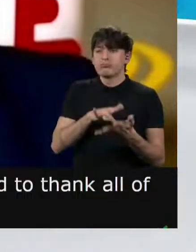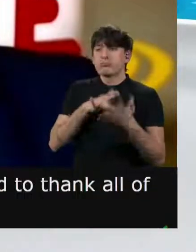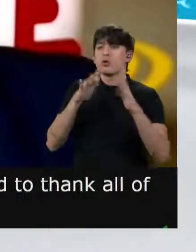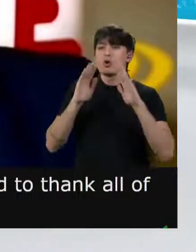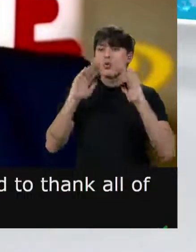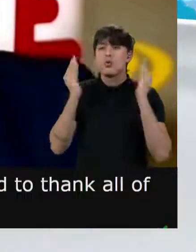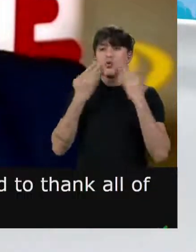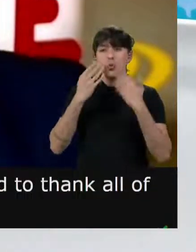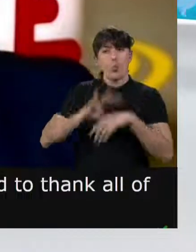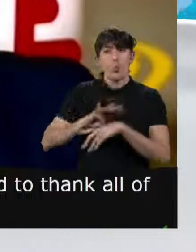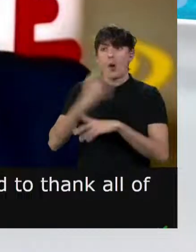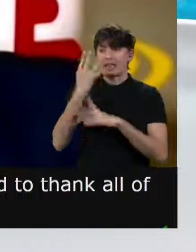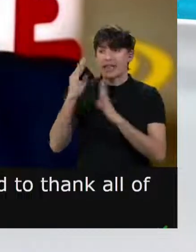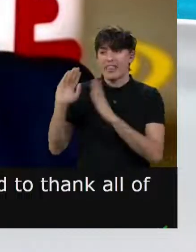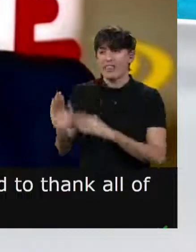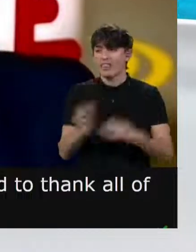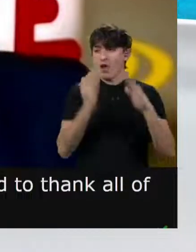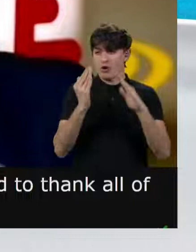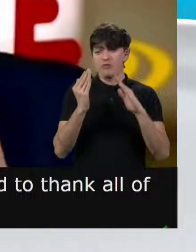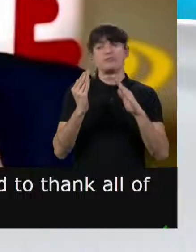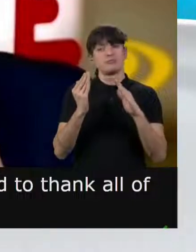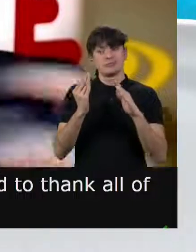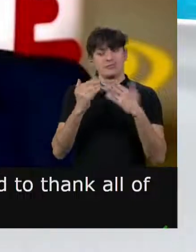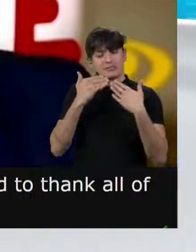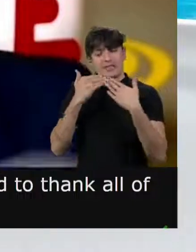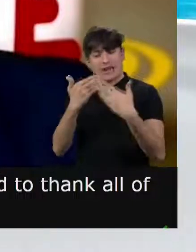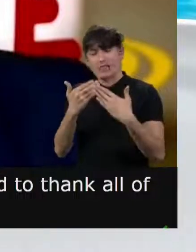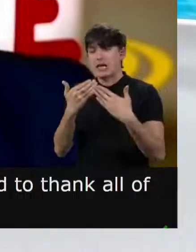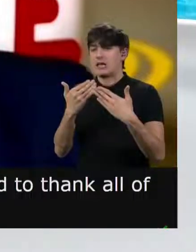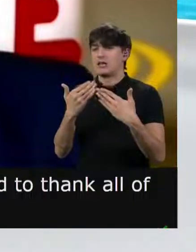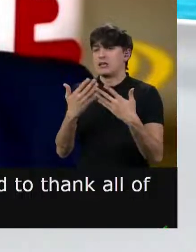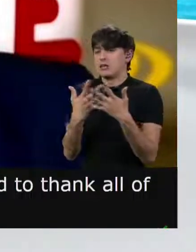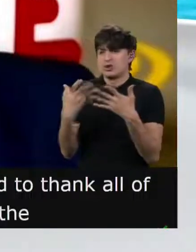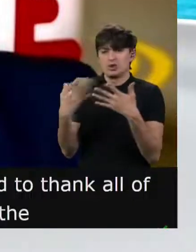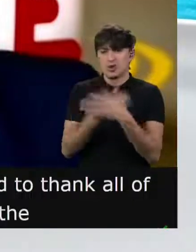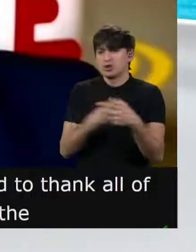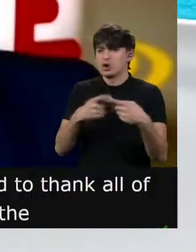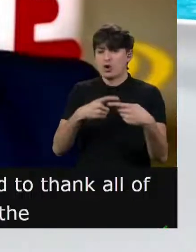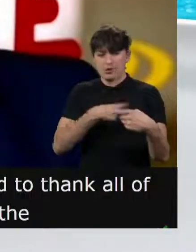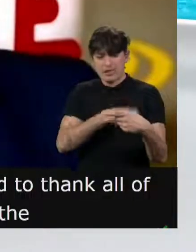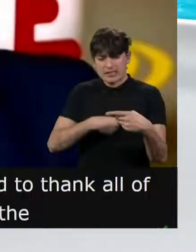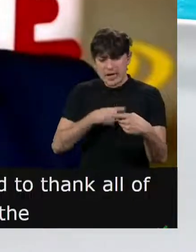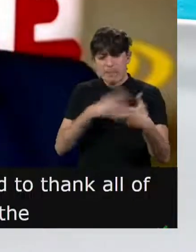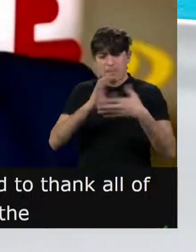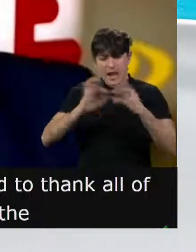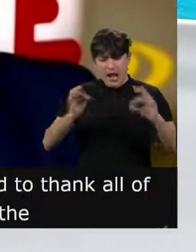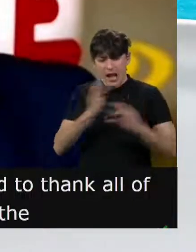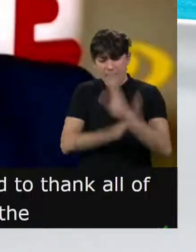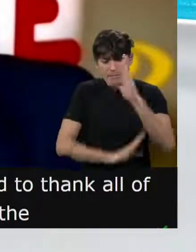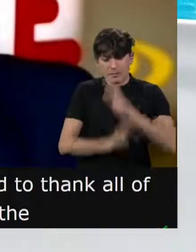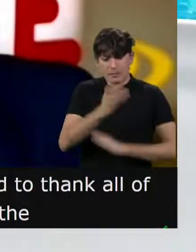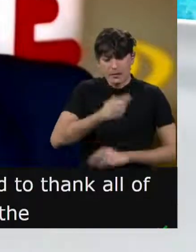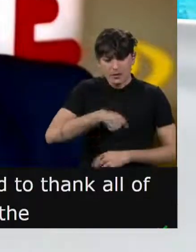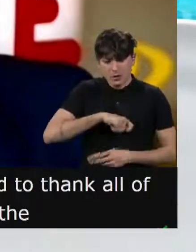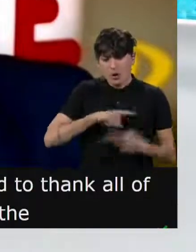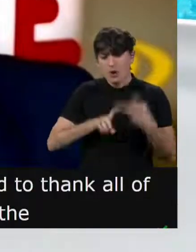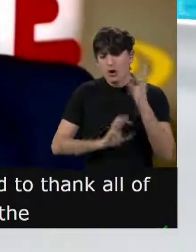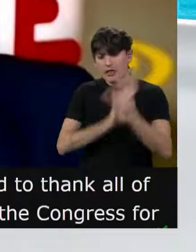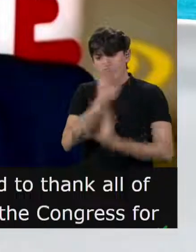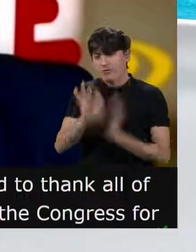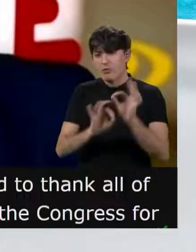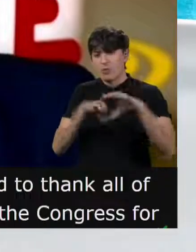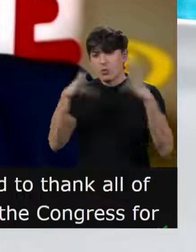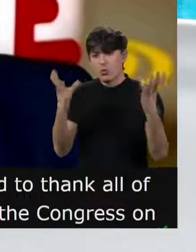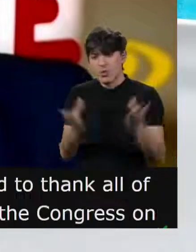on Technology and Tourism for Diversity possible. Mention them, the Paralympic Committee, the